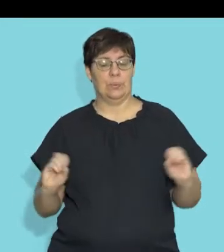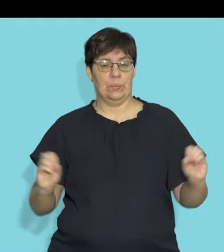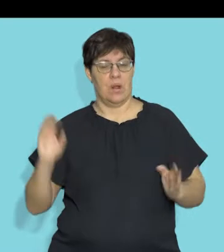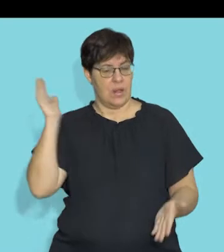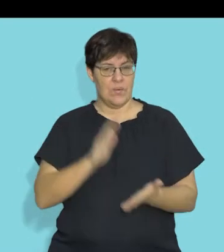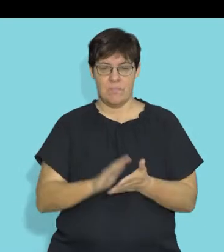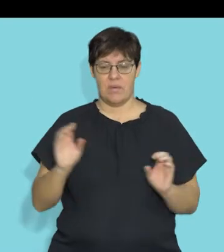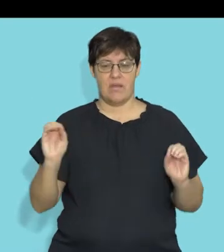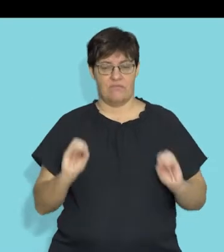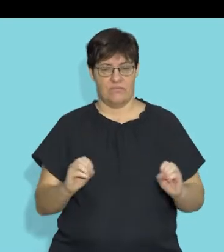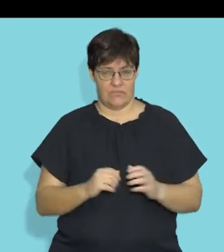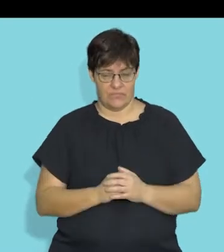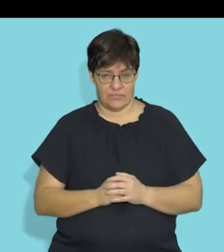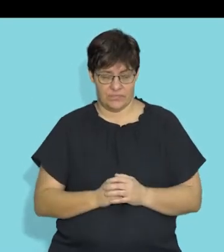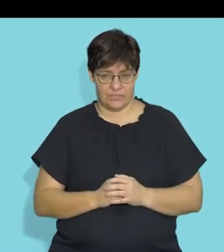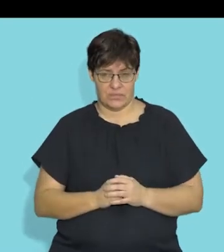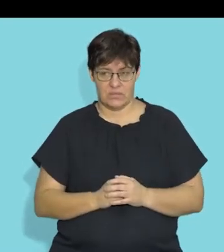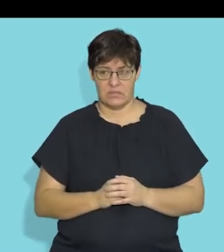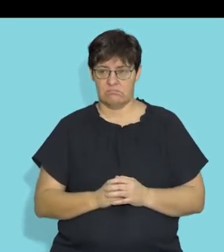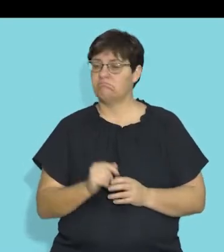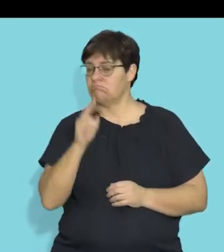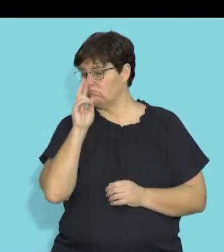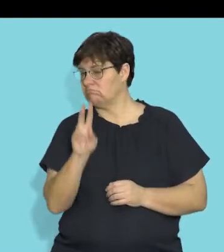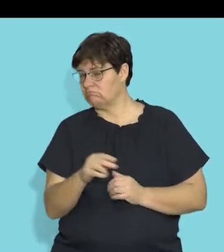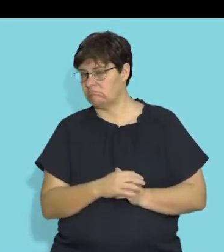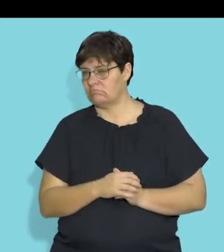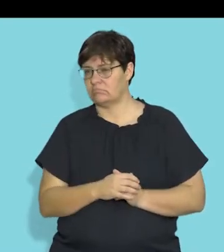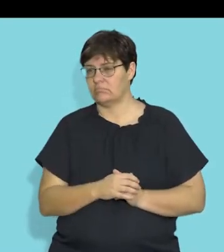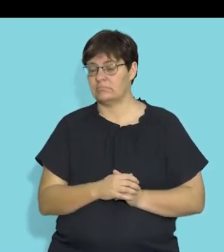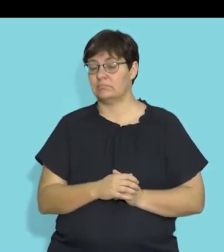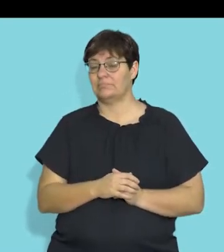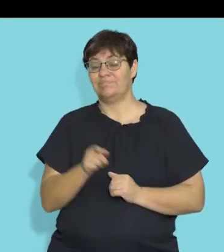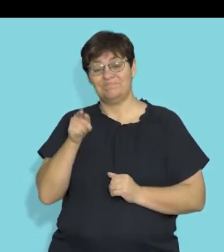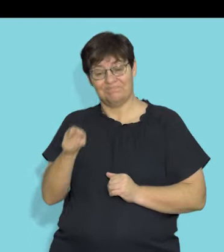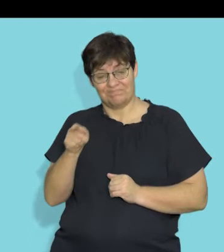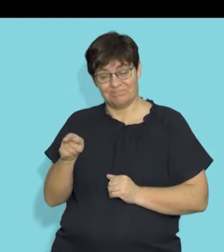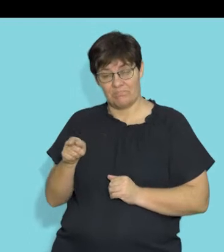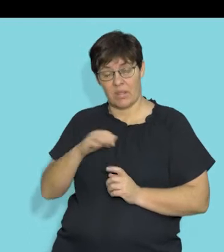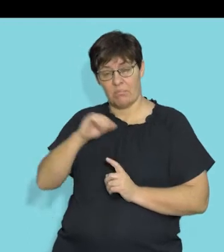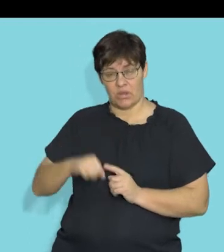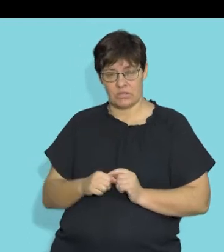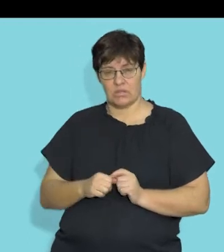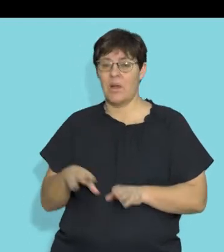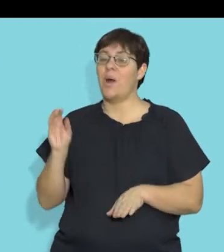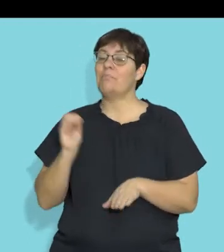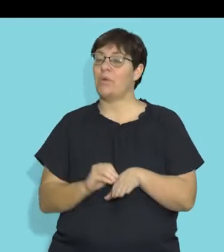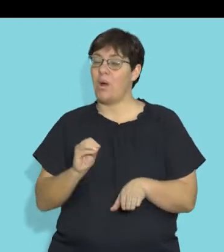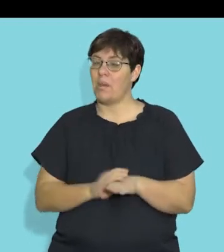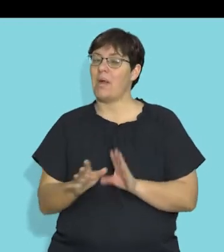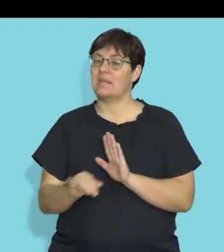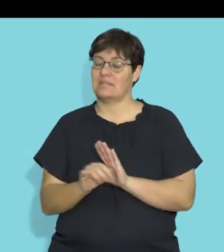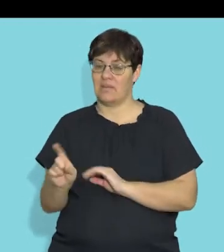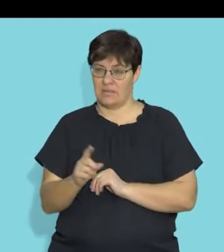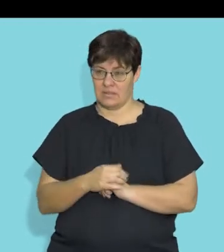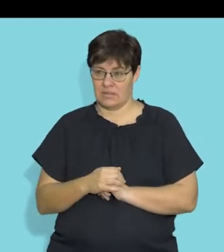Meaning, clearly you can see, as far as the solo branch is concerned, one of the problems that we've identified